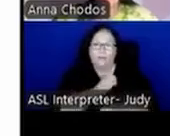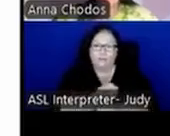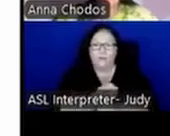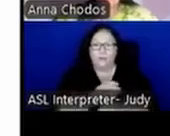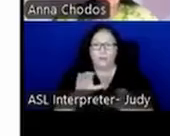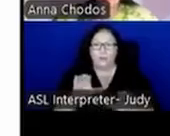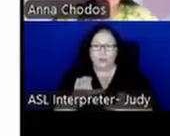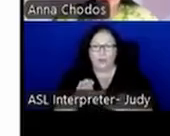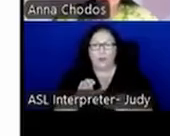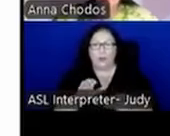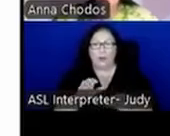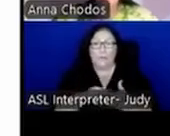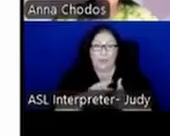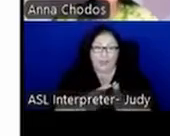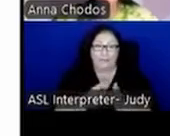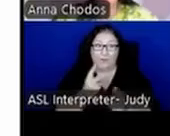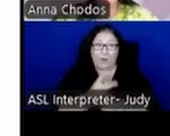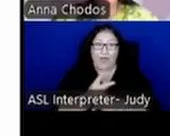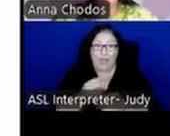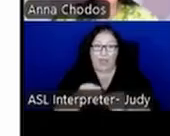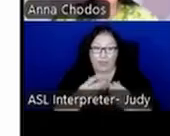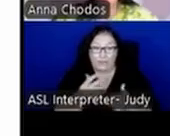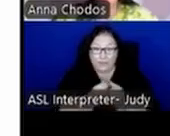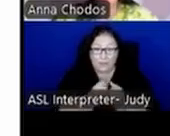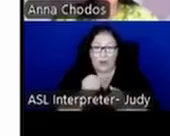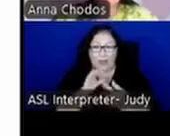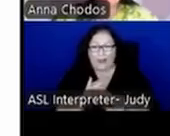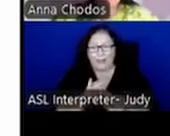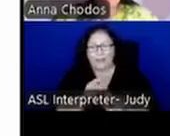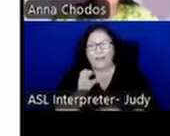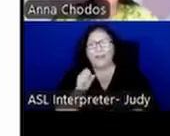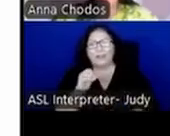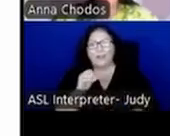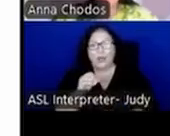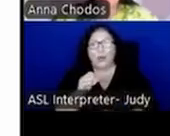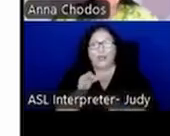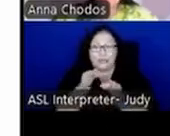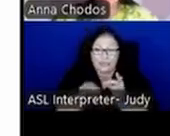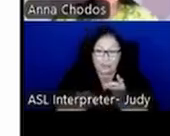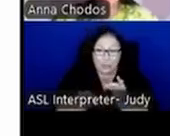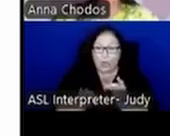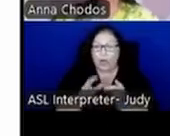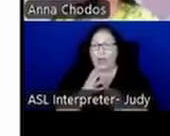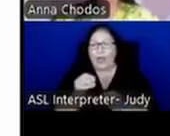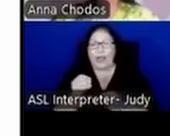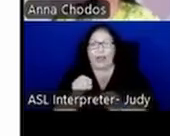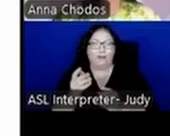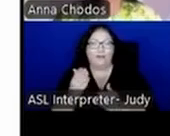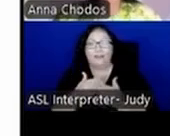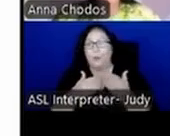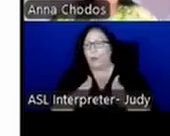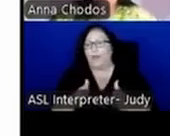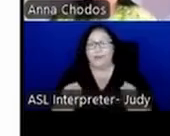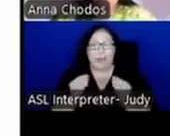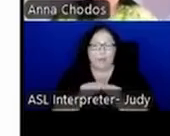so, the simpler and in some ways, like, more helpful, we can be.